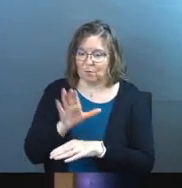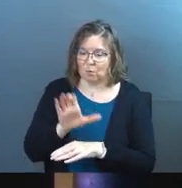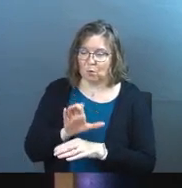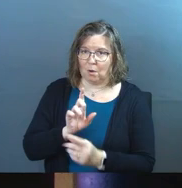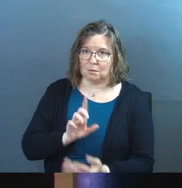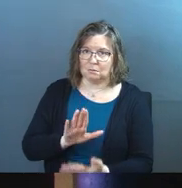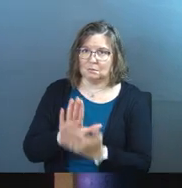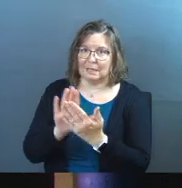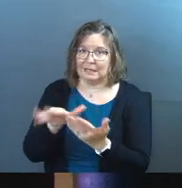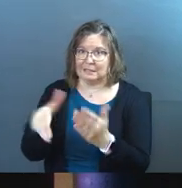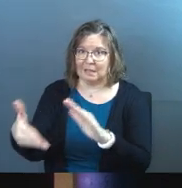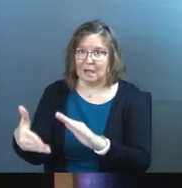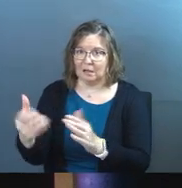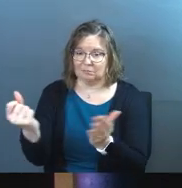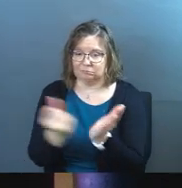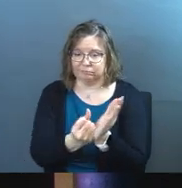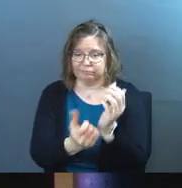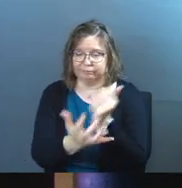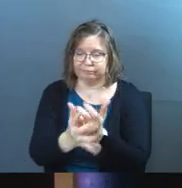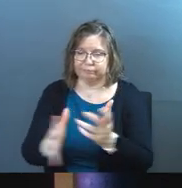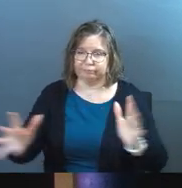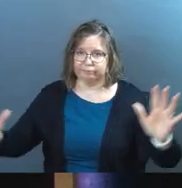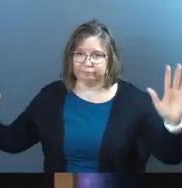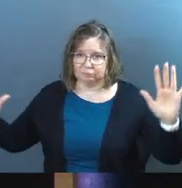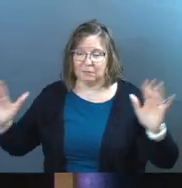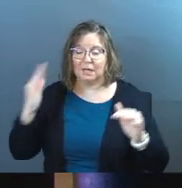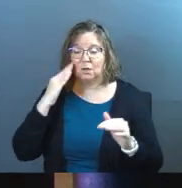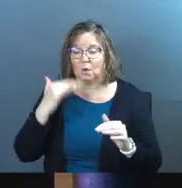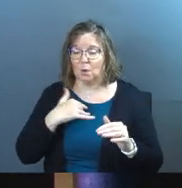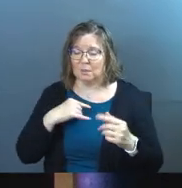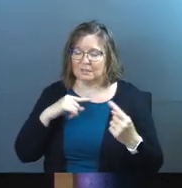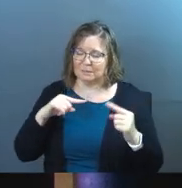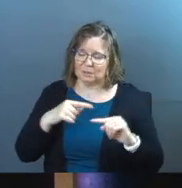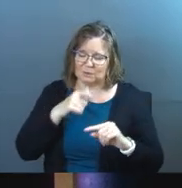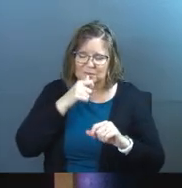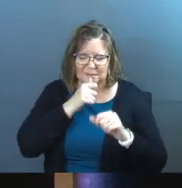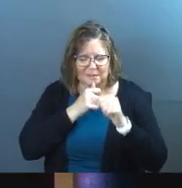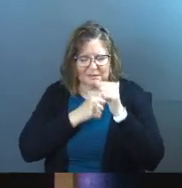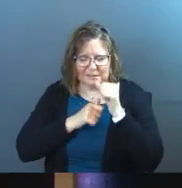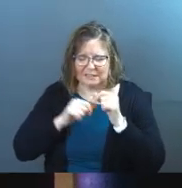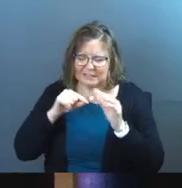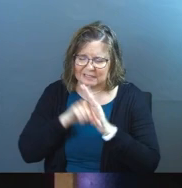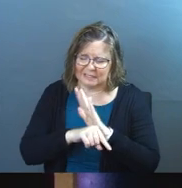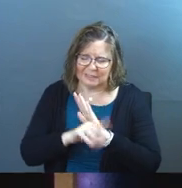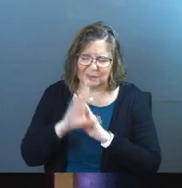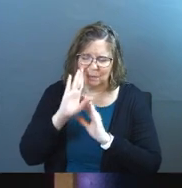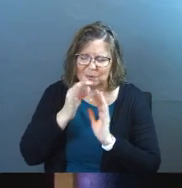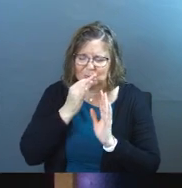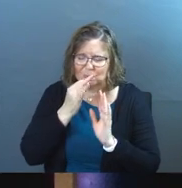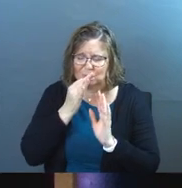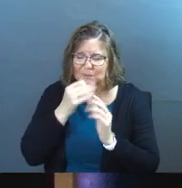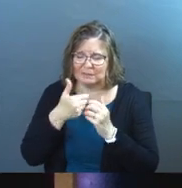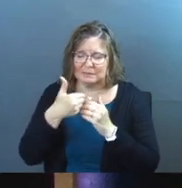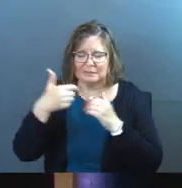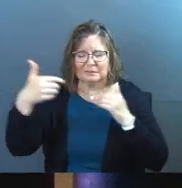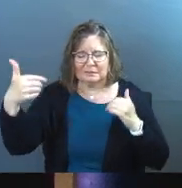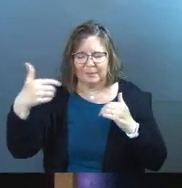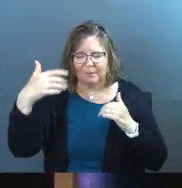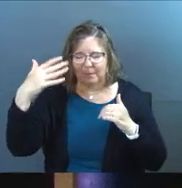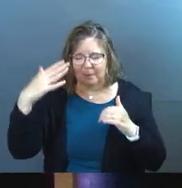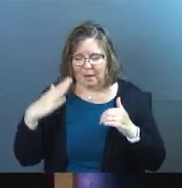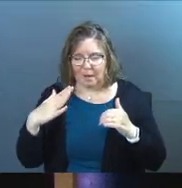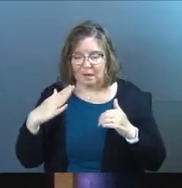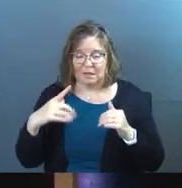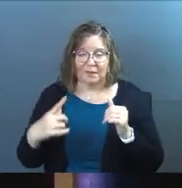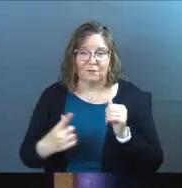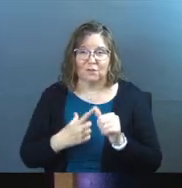he dies for our sins. And he knows he's about to be tortured. He's about to be killed. He's about to be separated from the presence of the Father